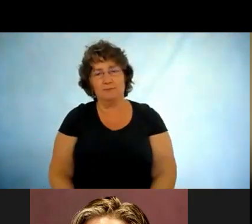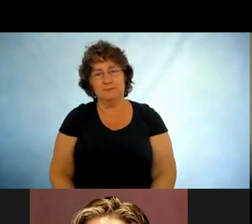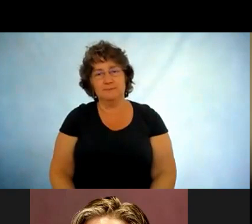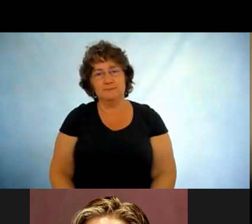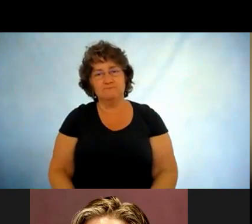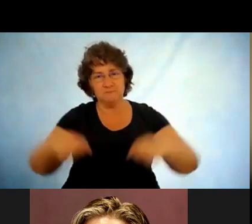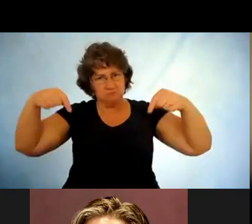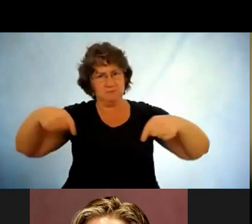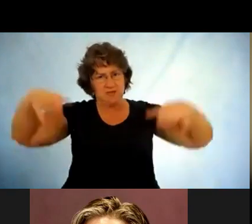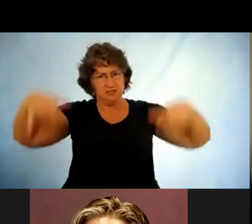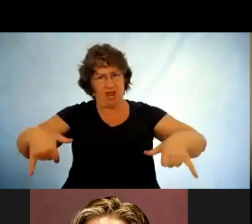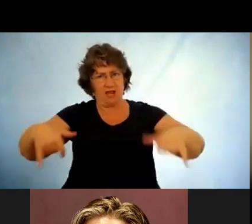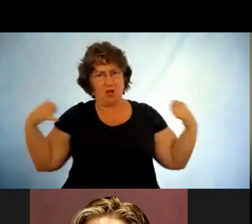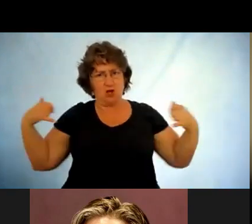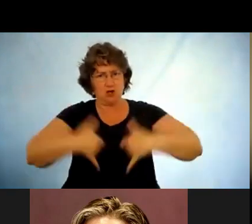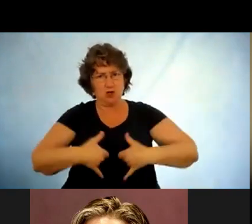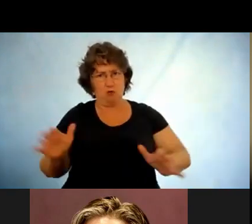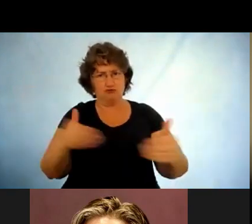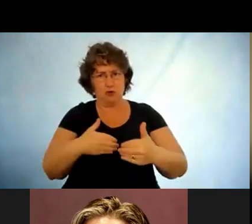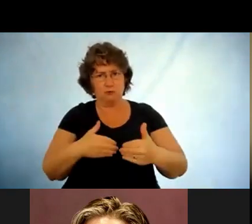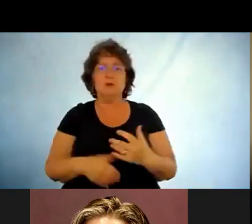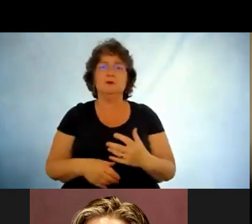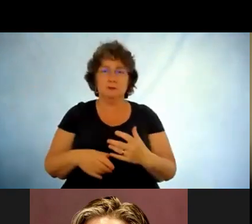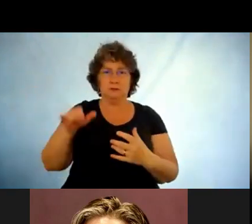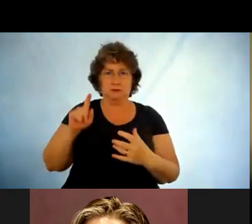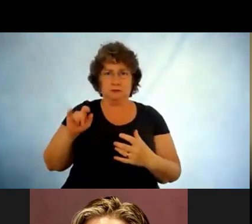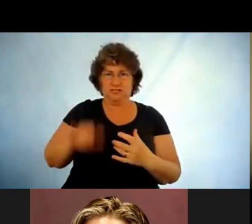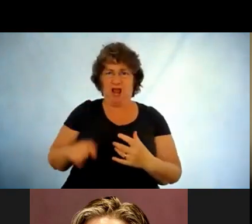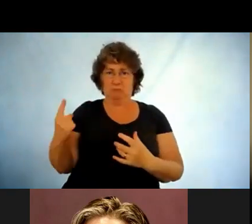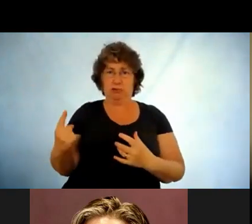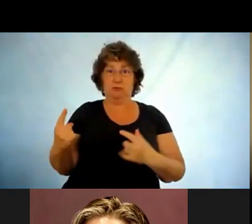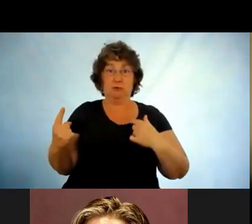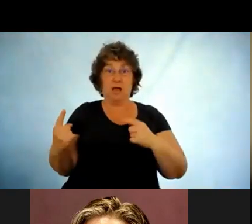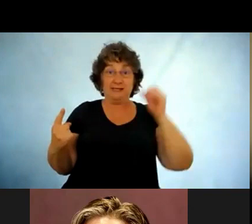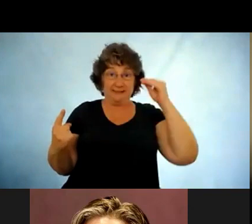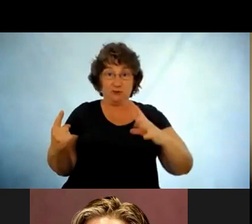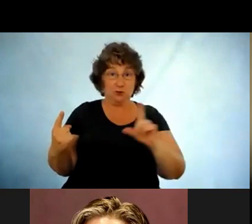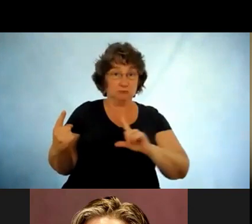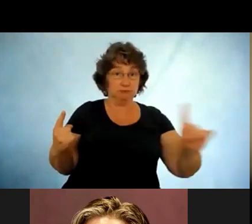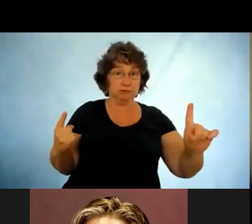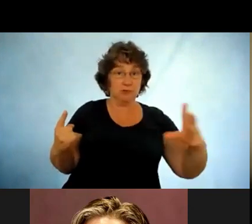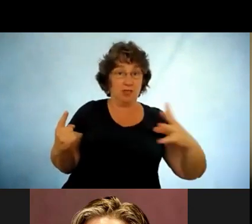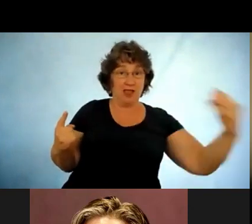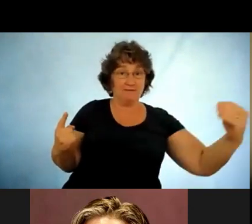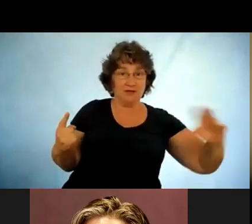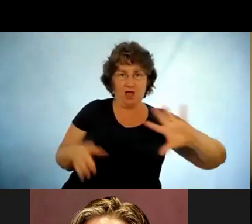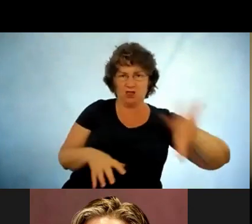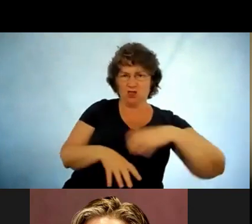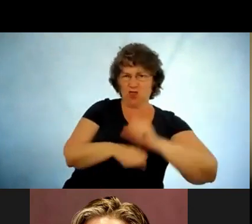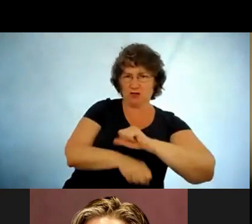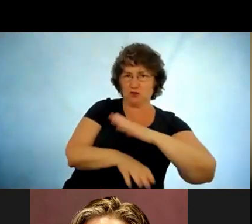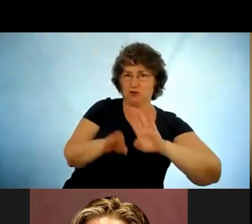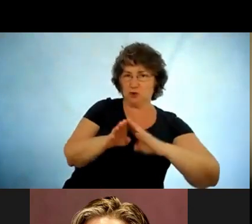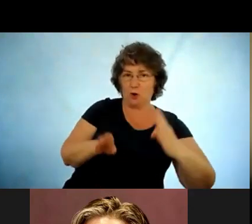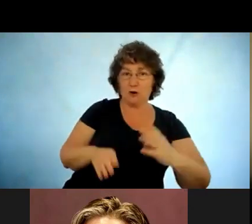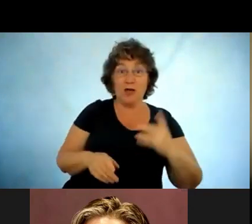And on her way out, she locked the door behind her. And that became the ritual. Every day, pulled across the